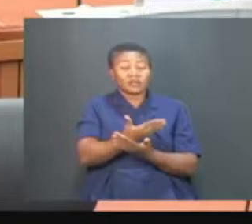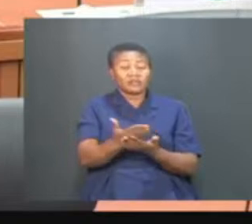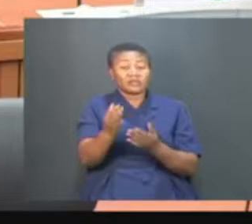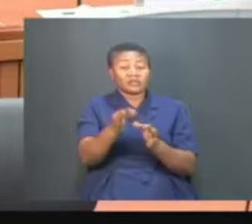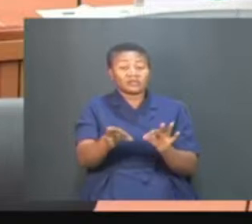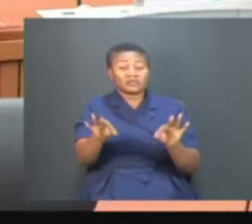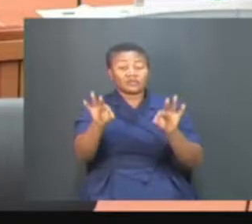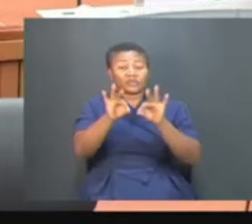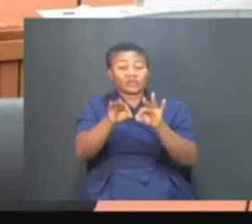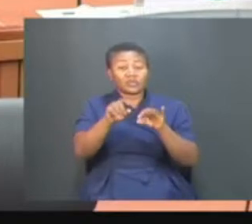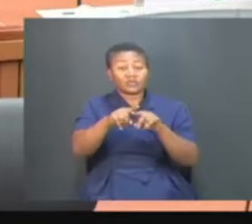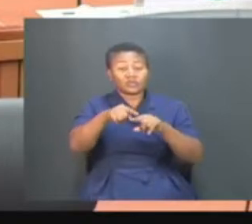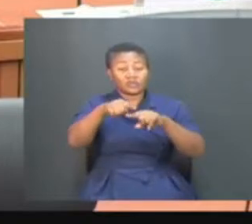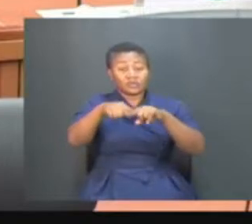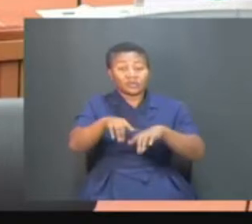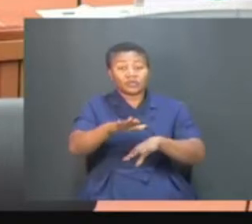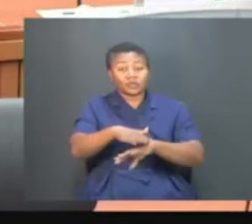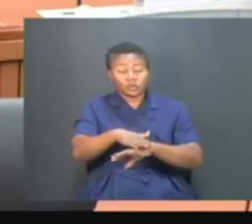live on.